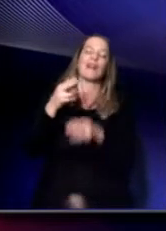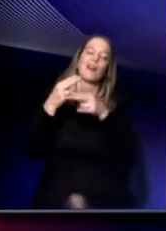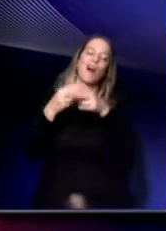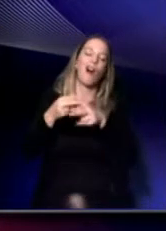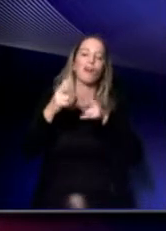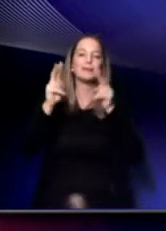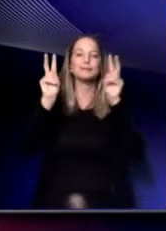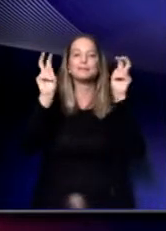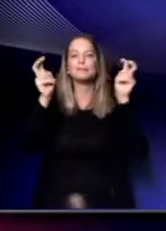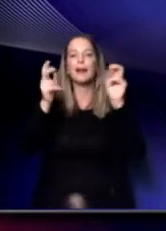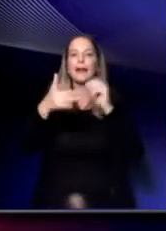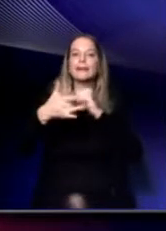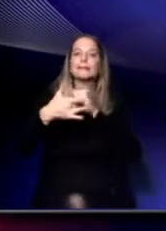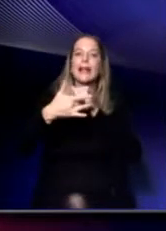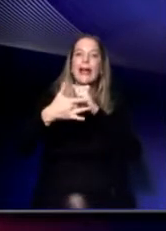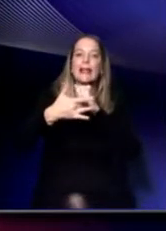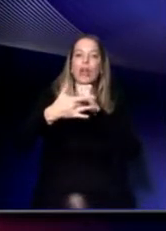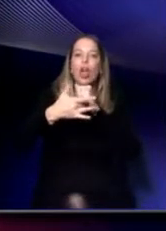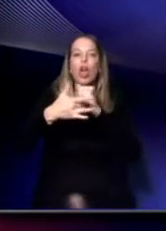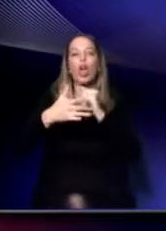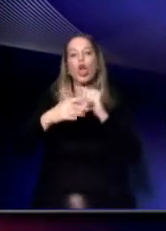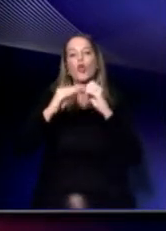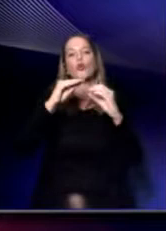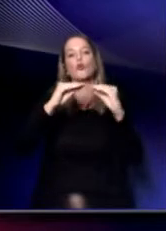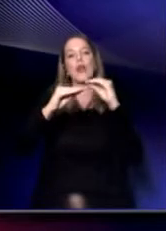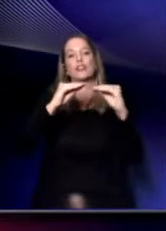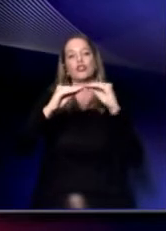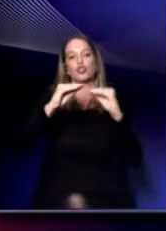technical corrections bill.